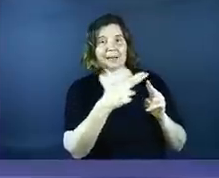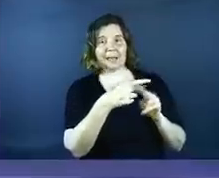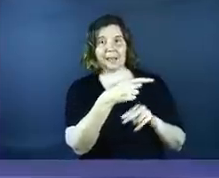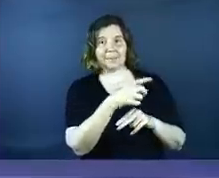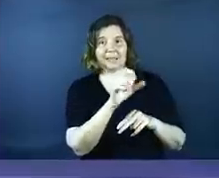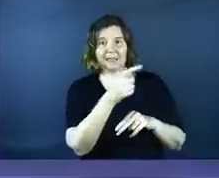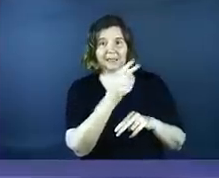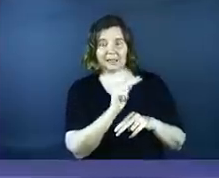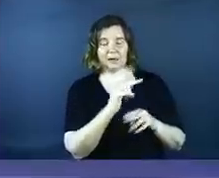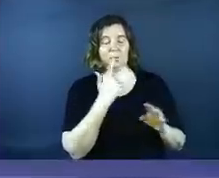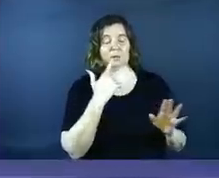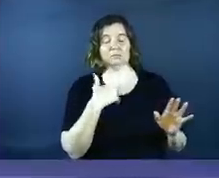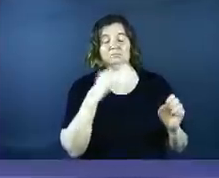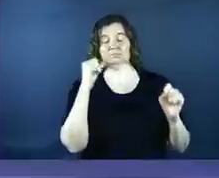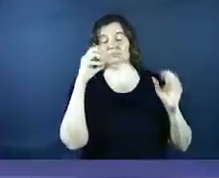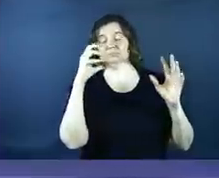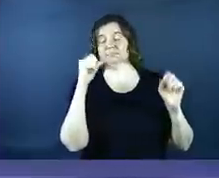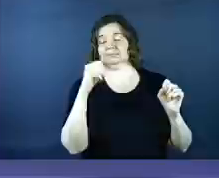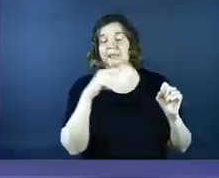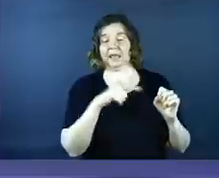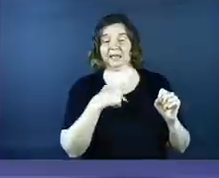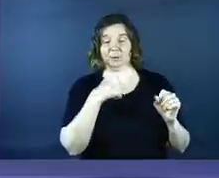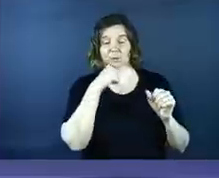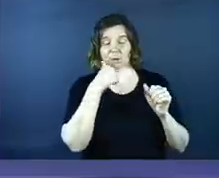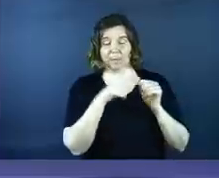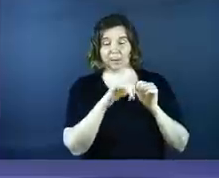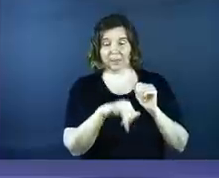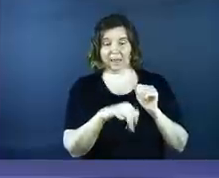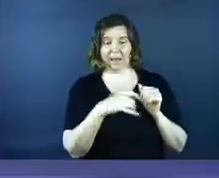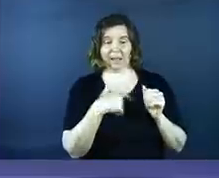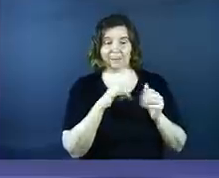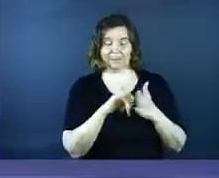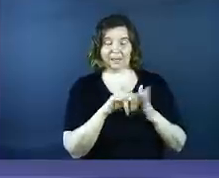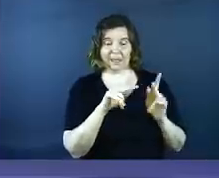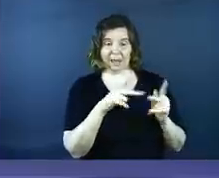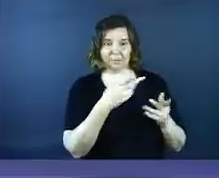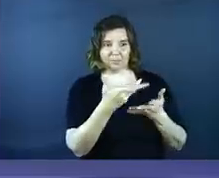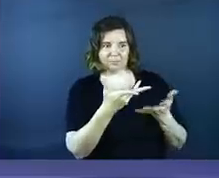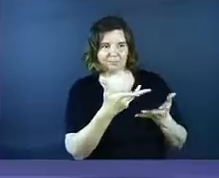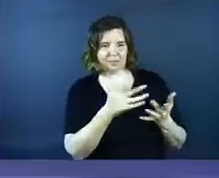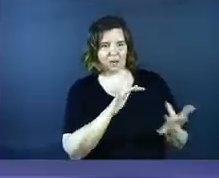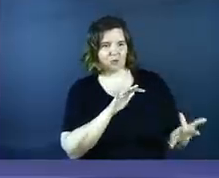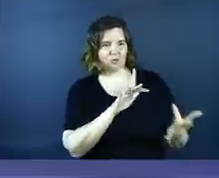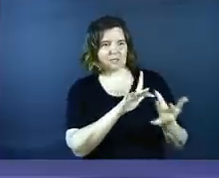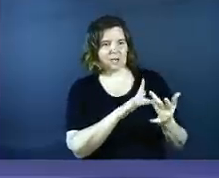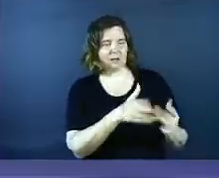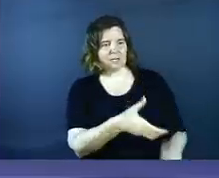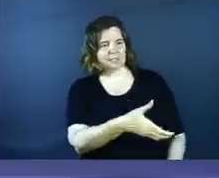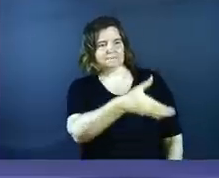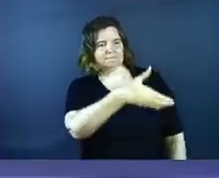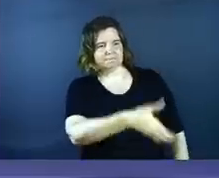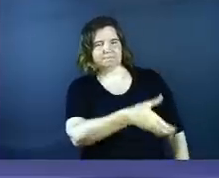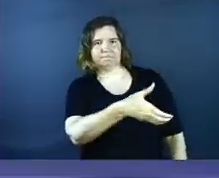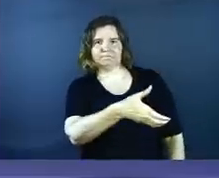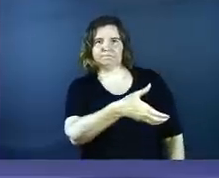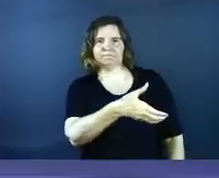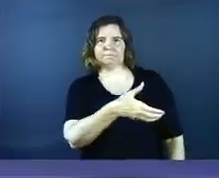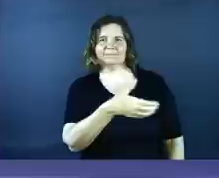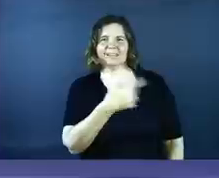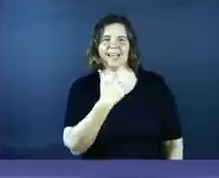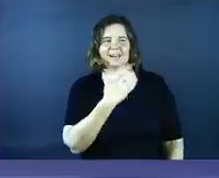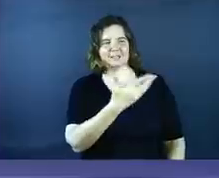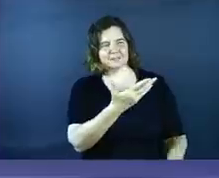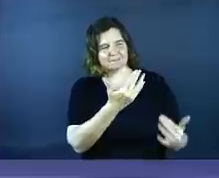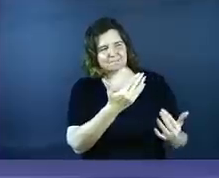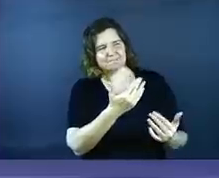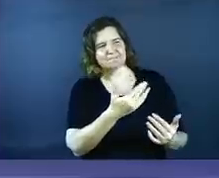name, Ethan, which just blows my mind that he would remember that and be that person. And he reaches out and he shakes Ethan's hand and kind of draws